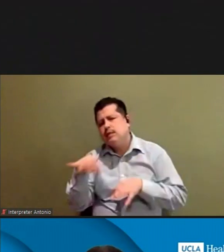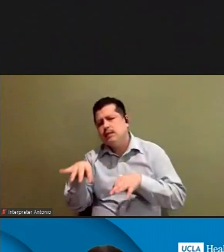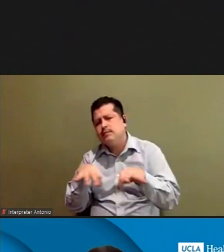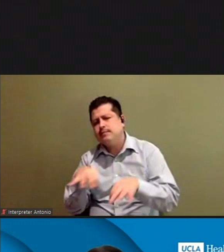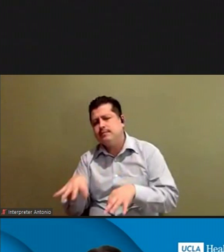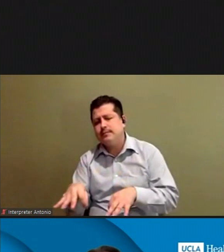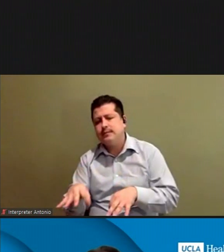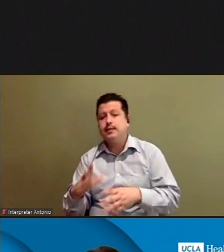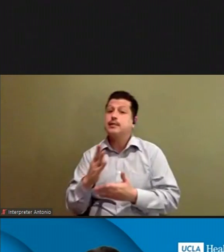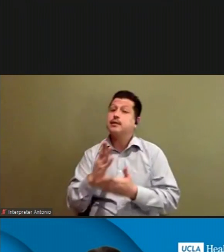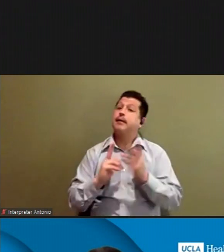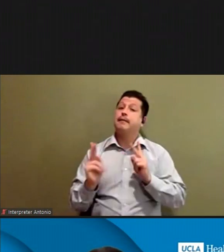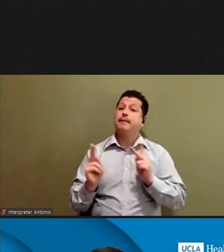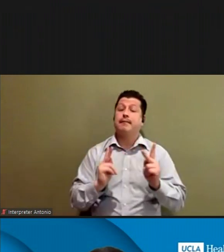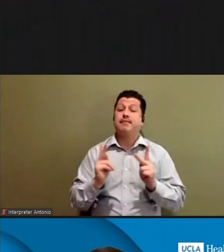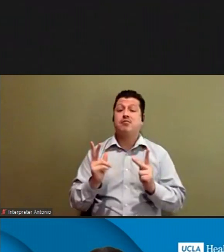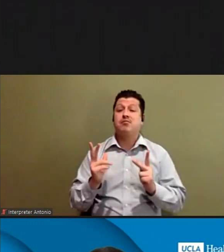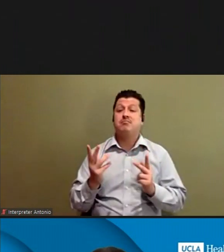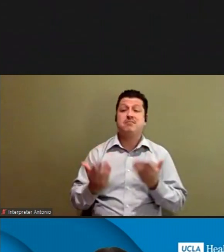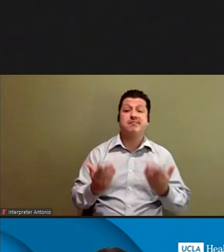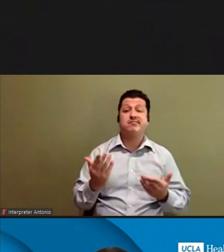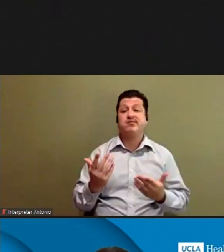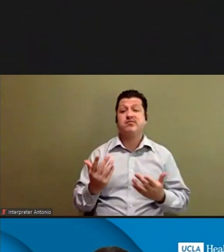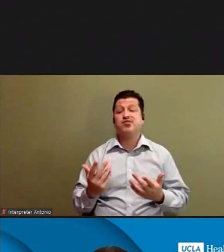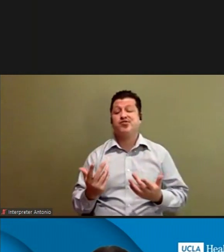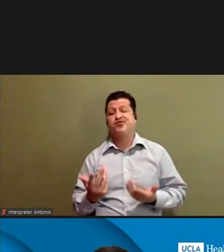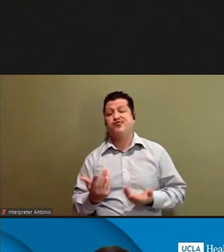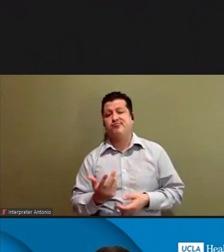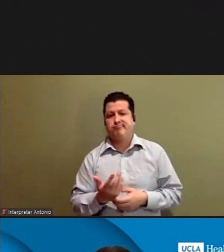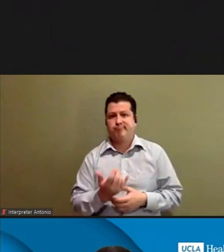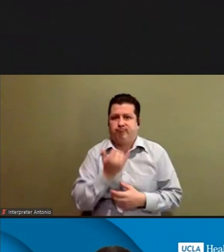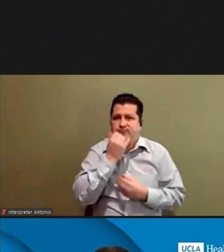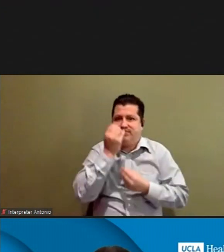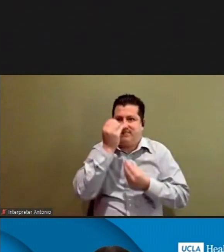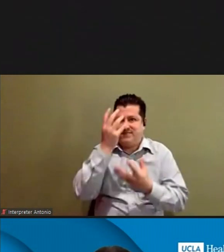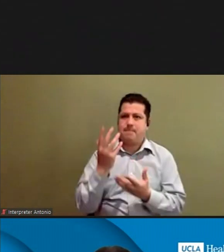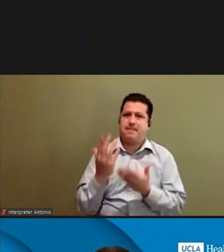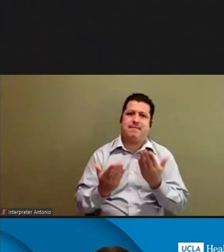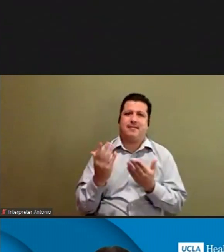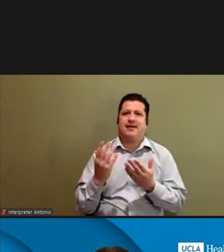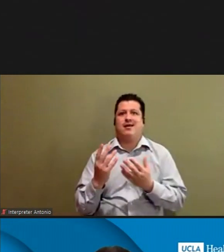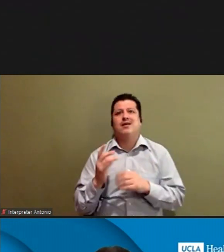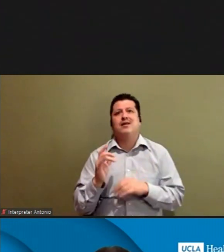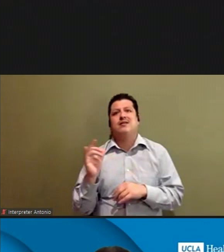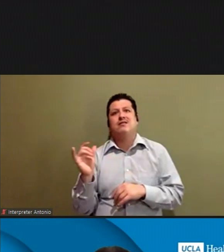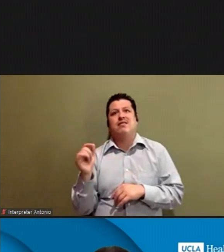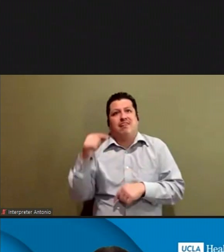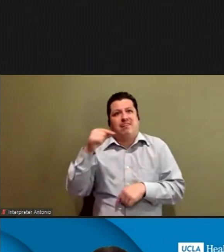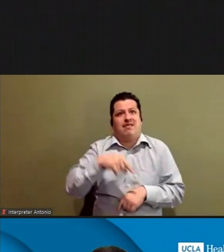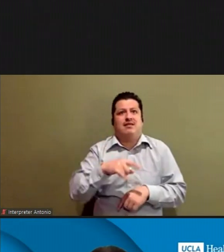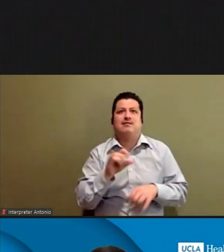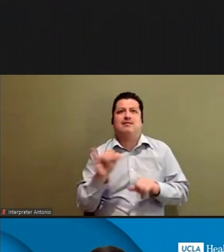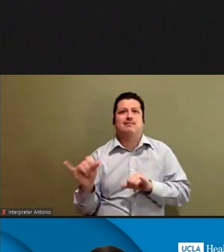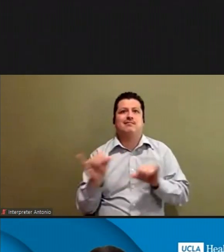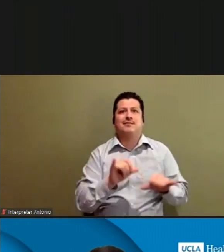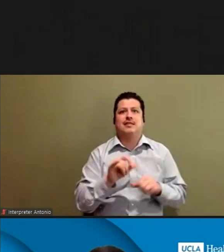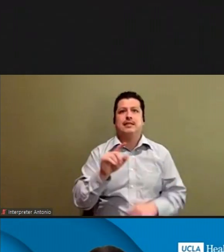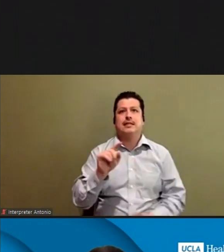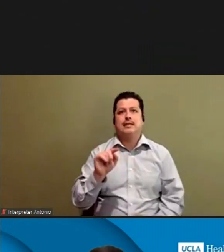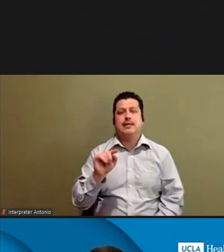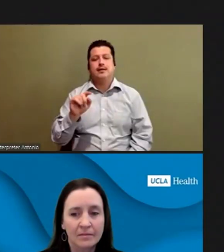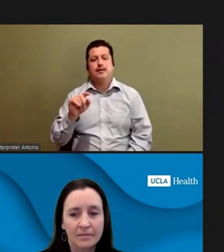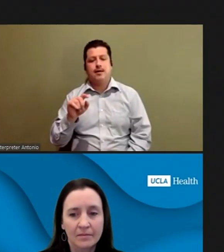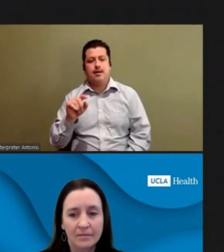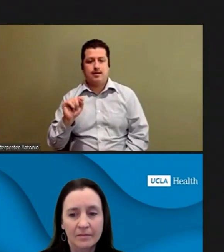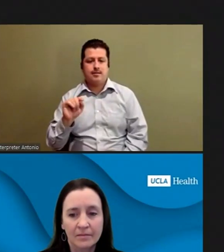may have this misconception of that it's another Tuskegee experiment or anything like that. Can you explain maybe